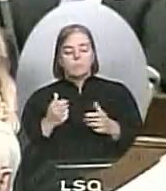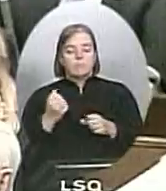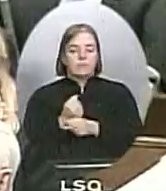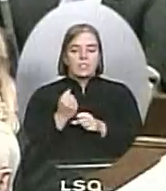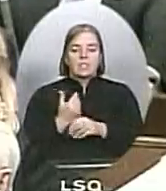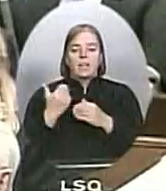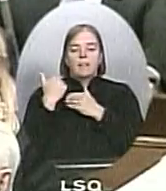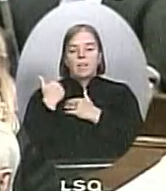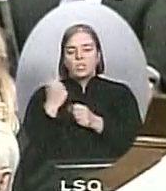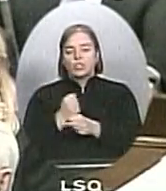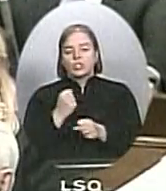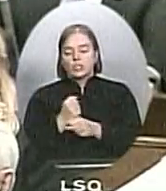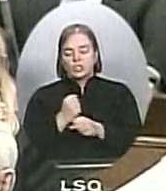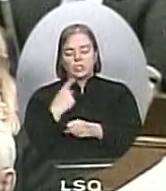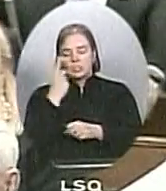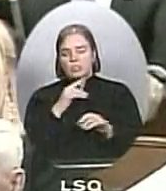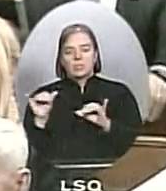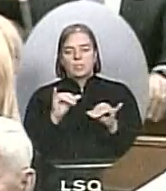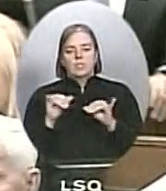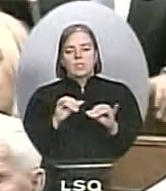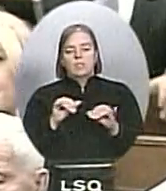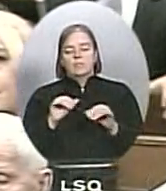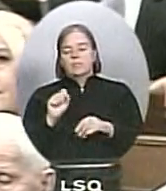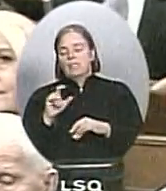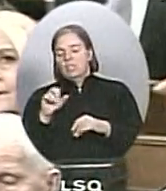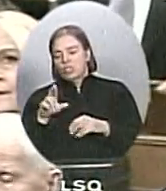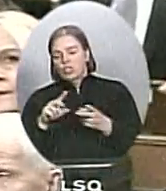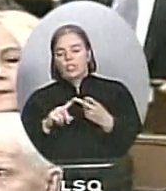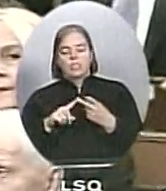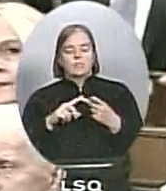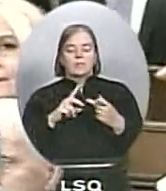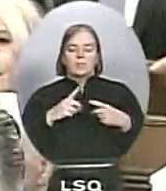It's important that we now have this clarity added to it, and we appreciate that from the Ethics Commissioner. Thank you.